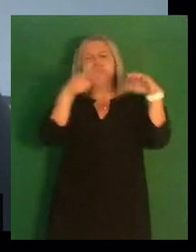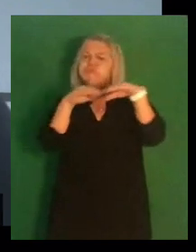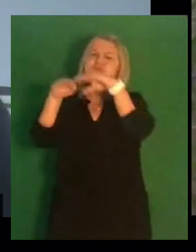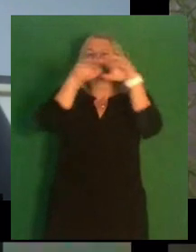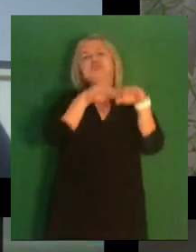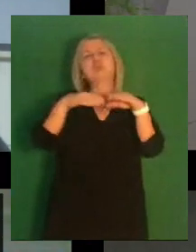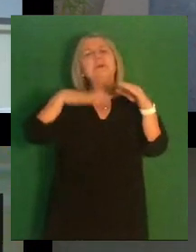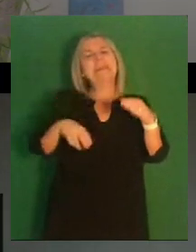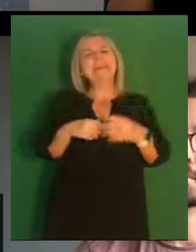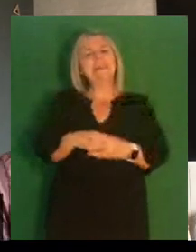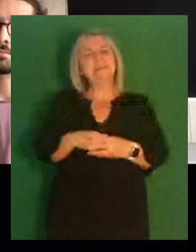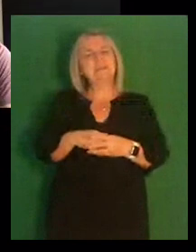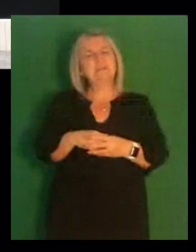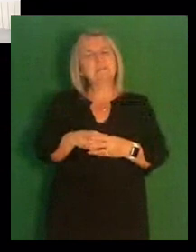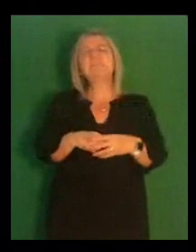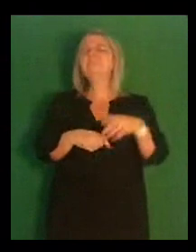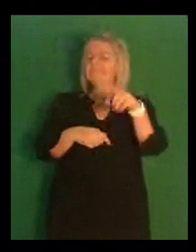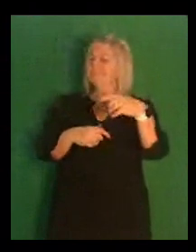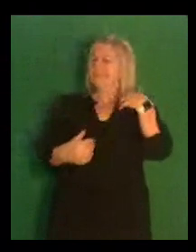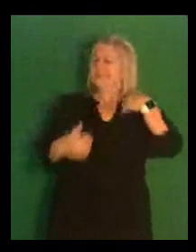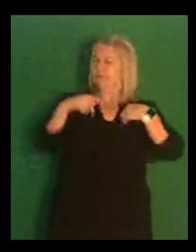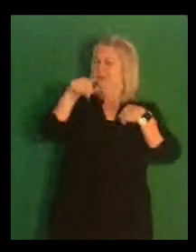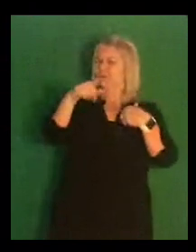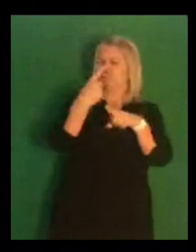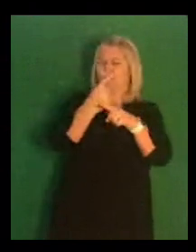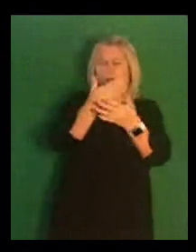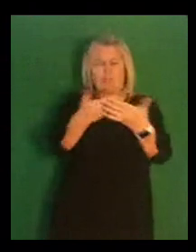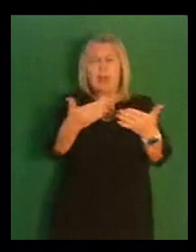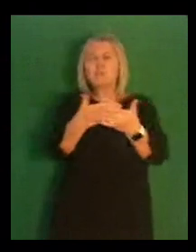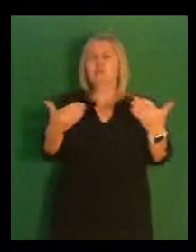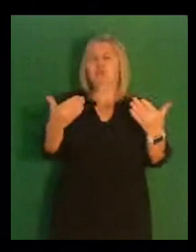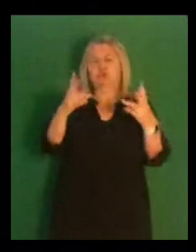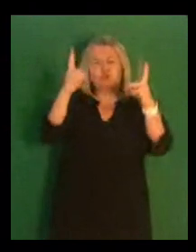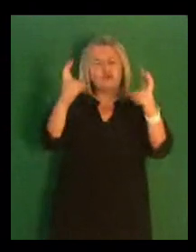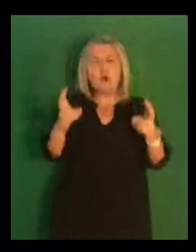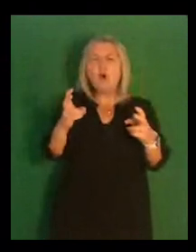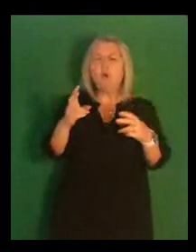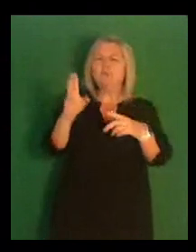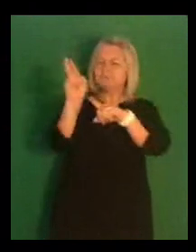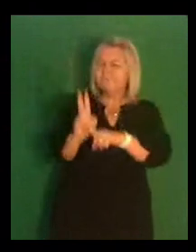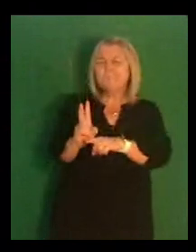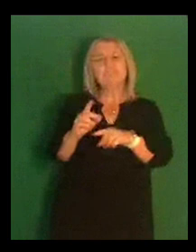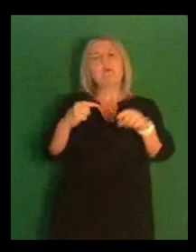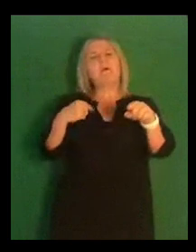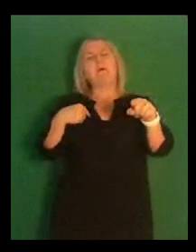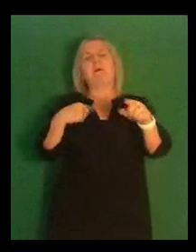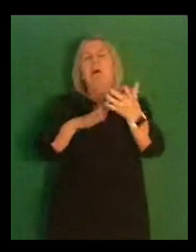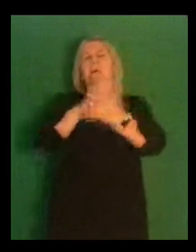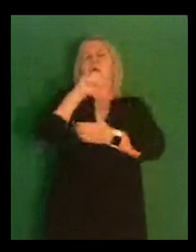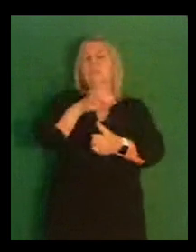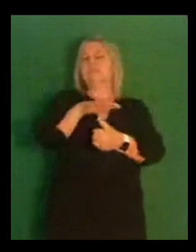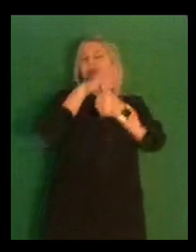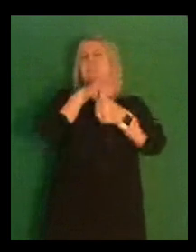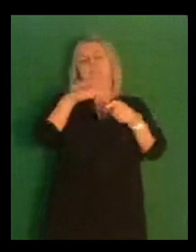it's so interesting what you're saying about language and about terminology for things, because we have, at the Culture Summit, have experienced the exact same thing. Like, is